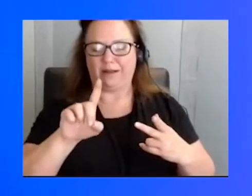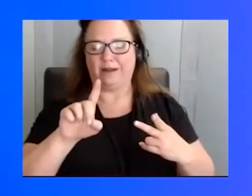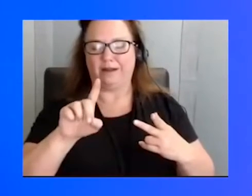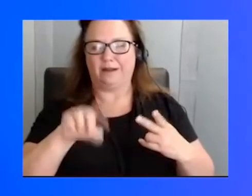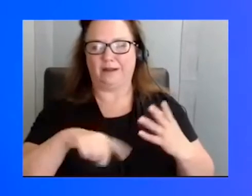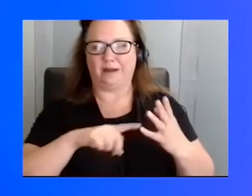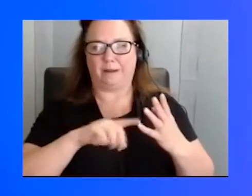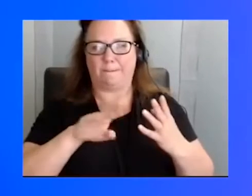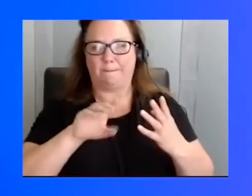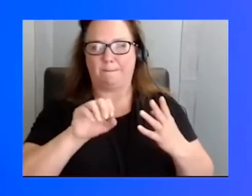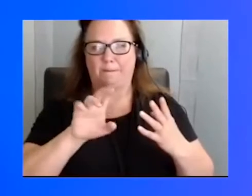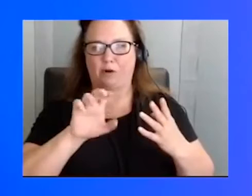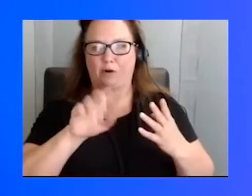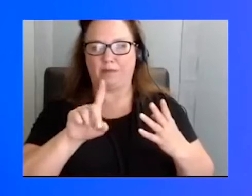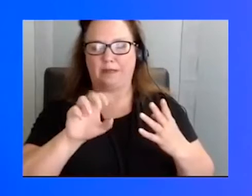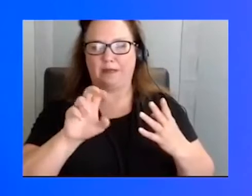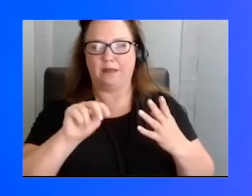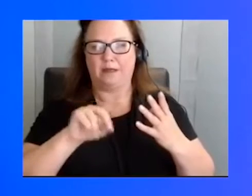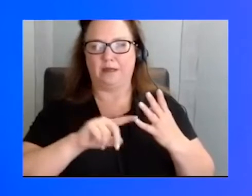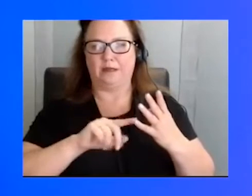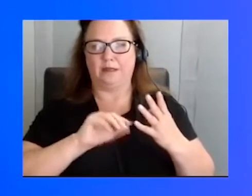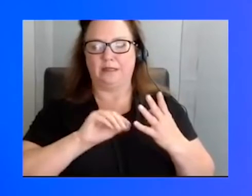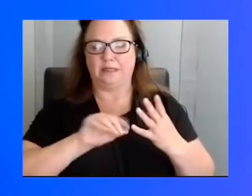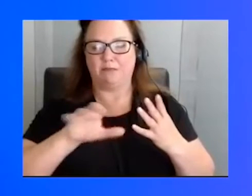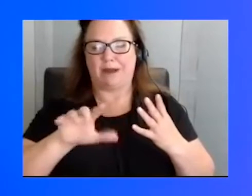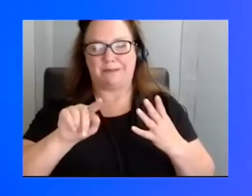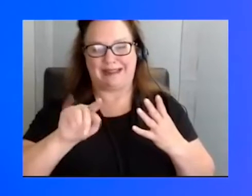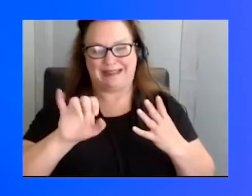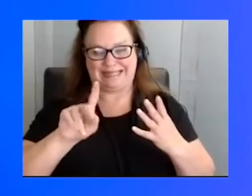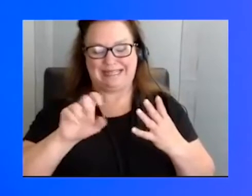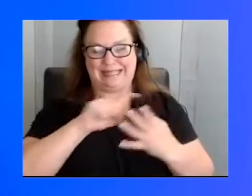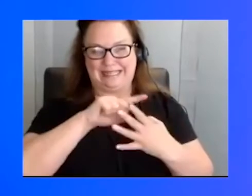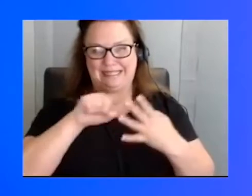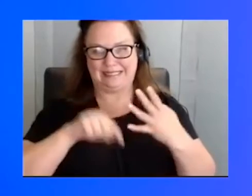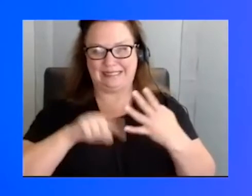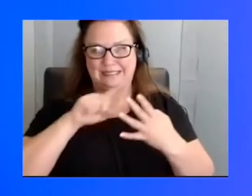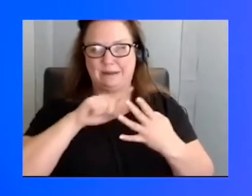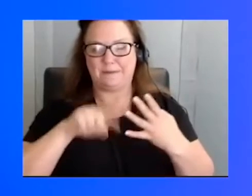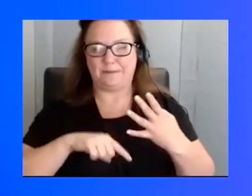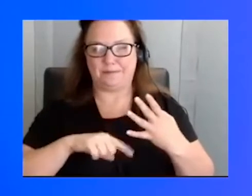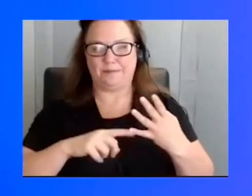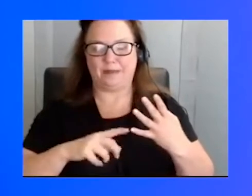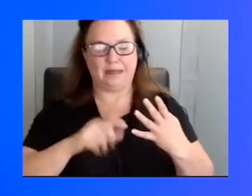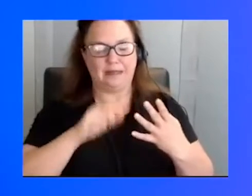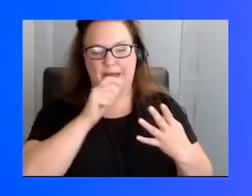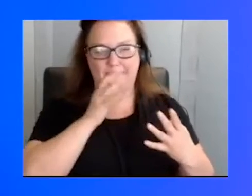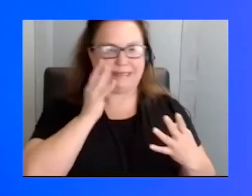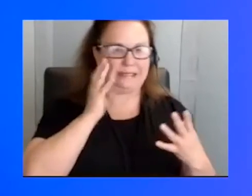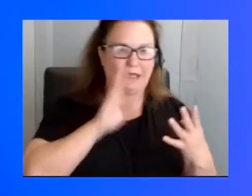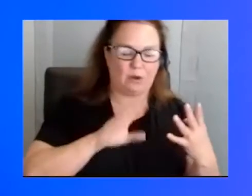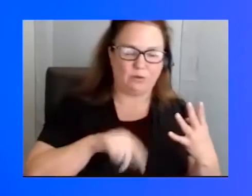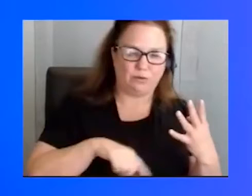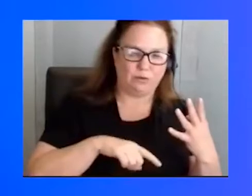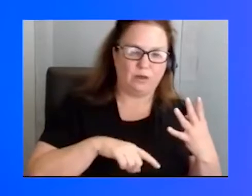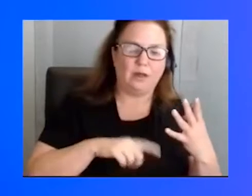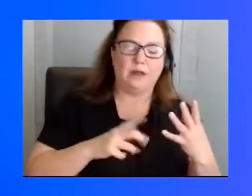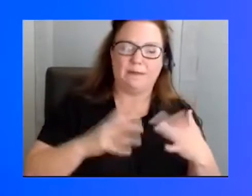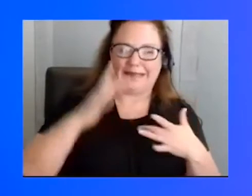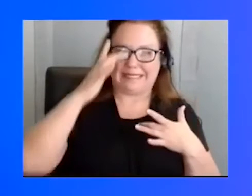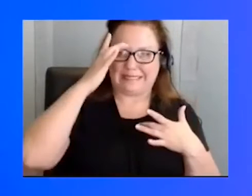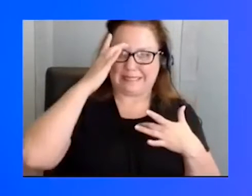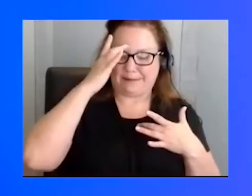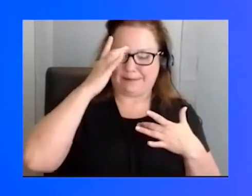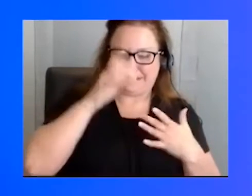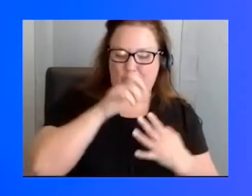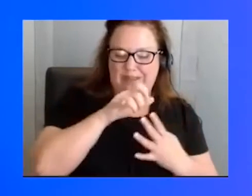not mosquitoes. But it is good to note also that a lot of the symptoms are the same for these